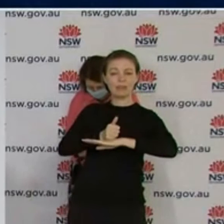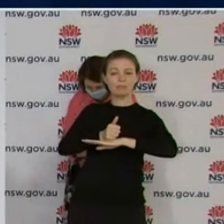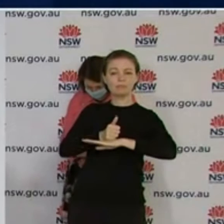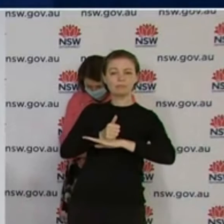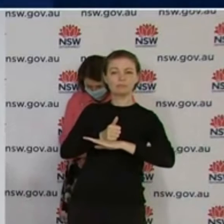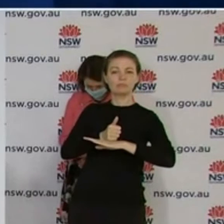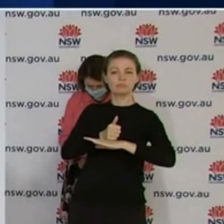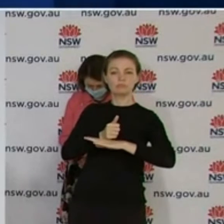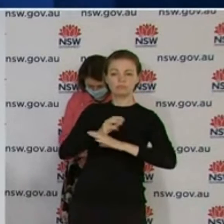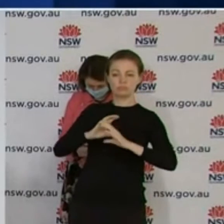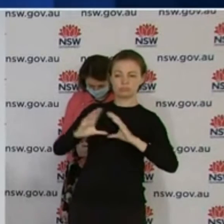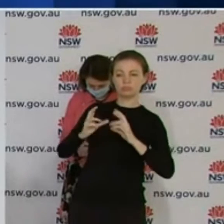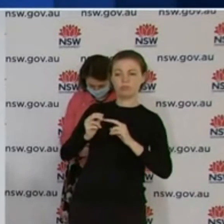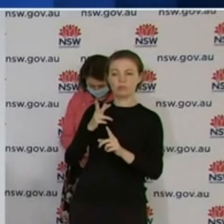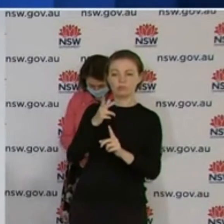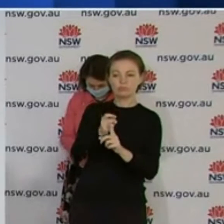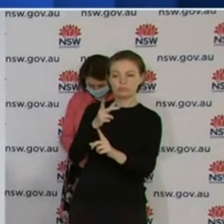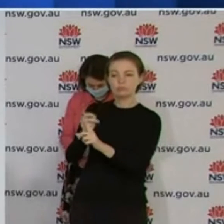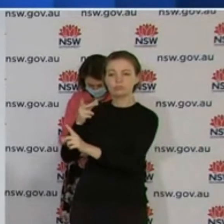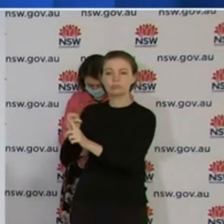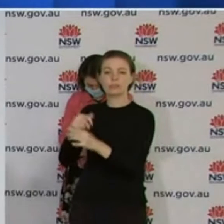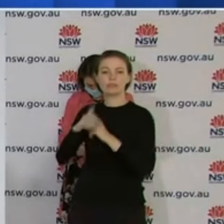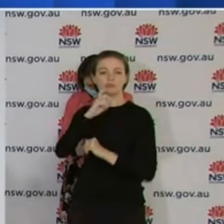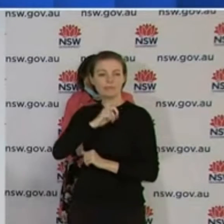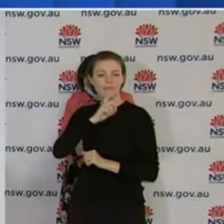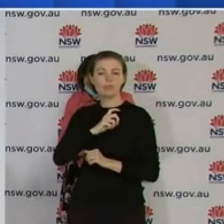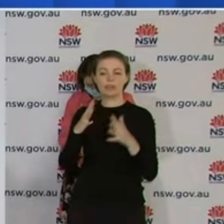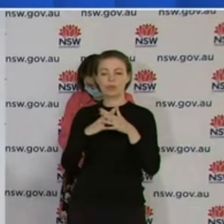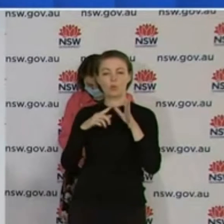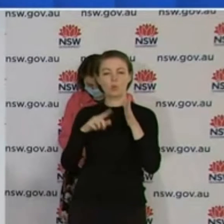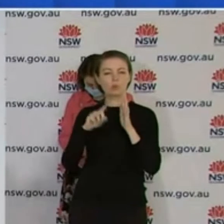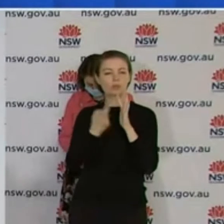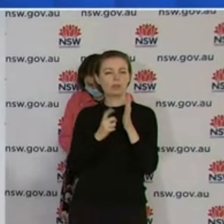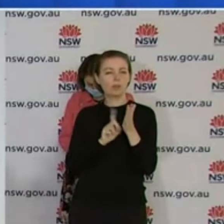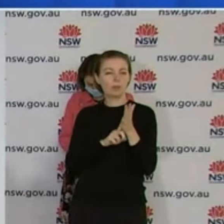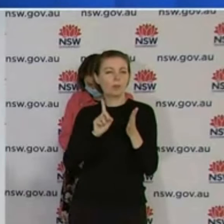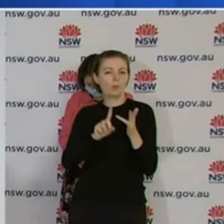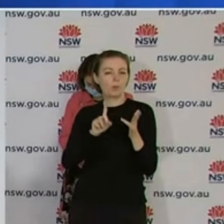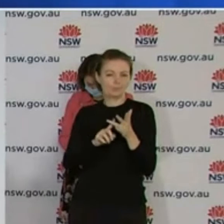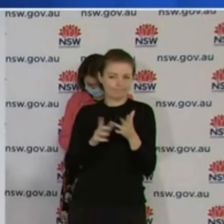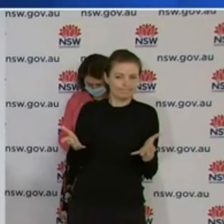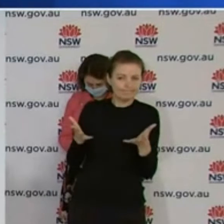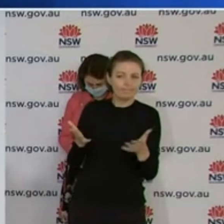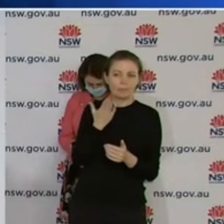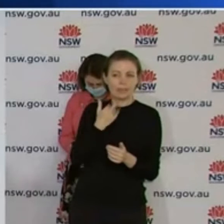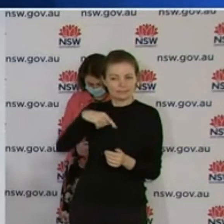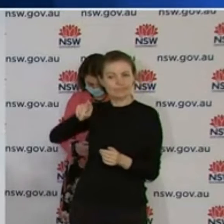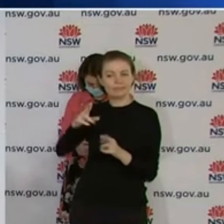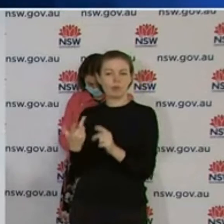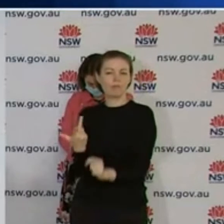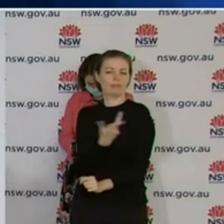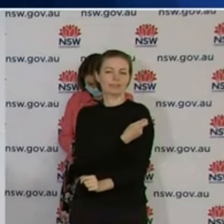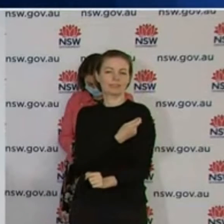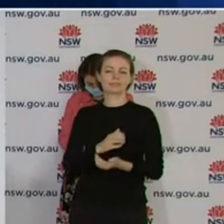today, visiting 18 social housing blocks in Redfern and Waterloo, and we urge everyone living there to take the opportunity to come and